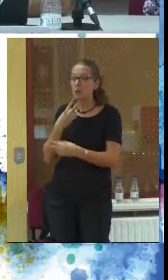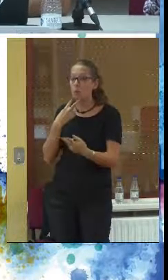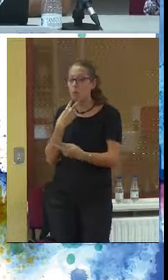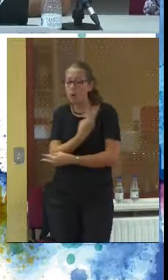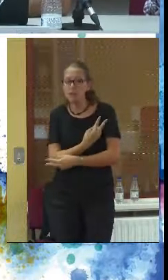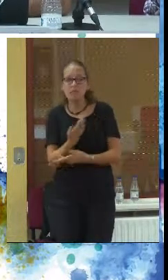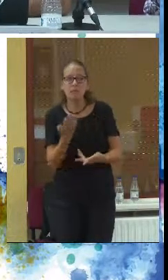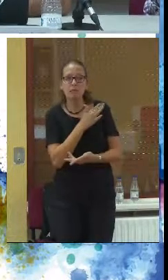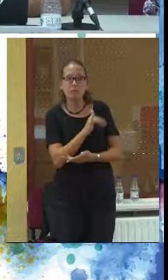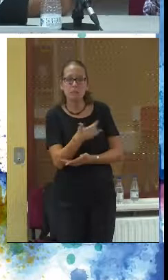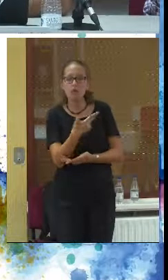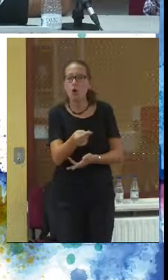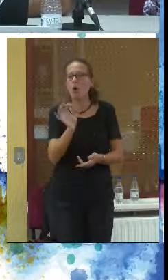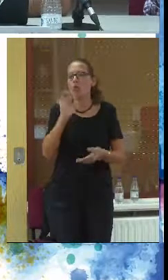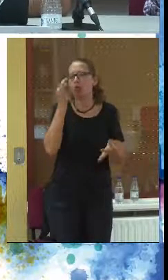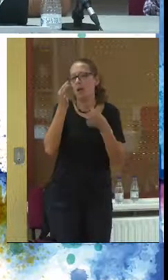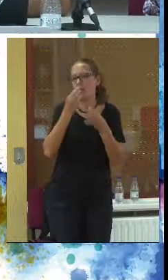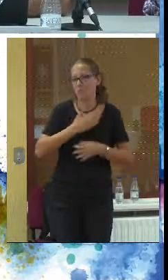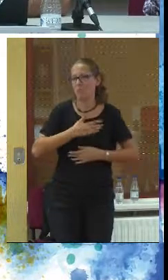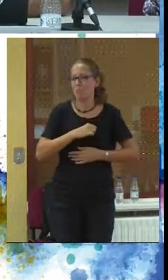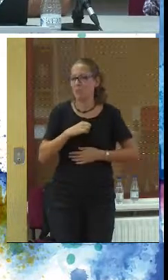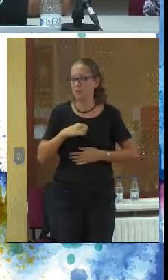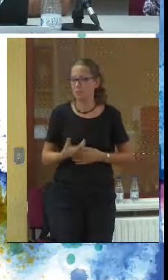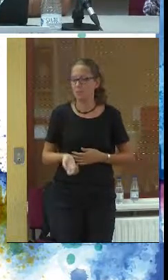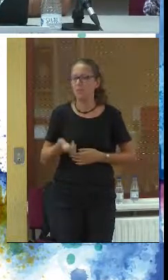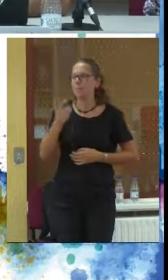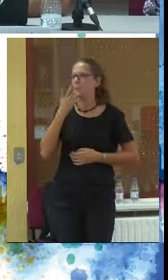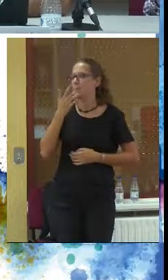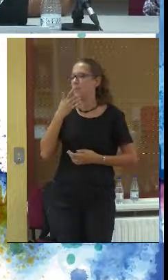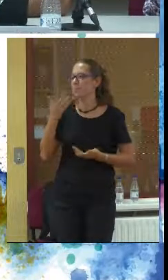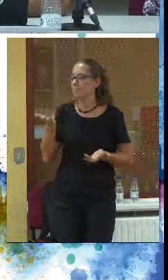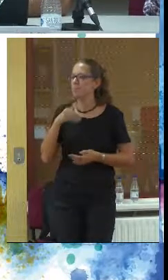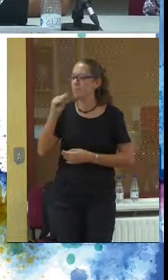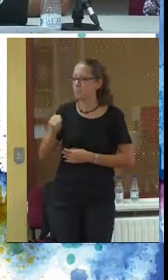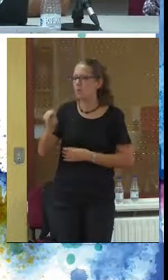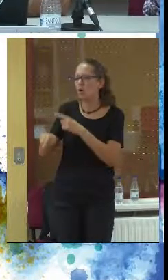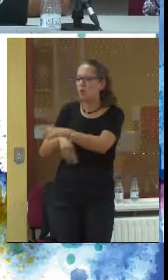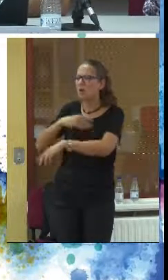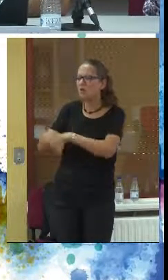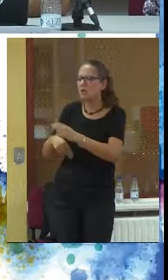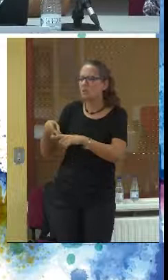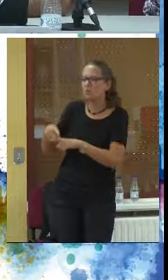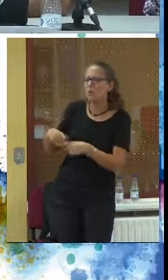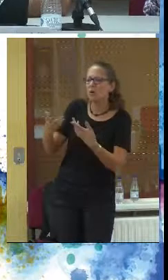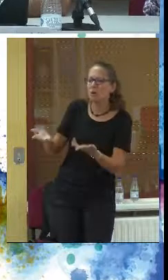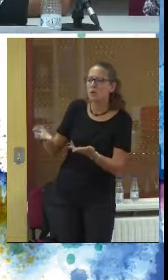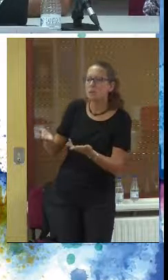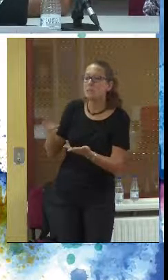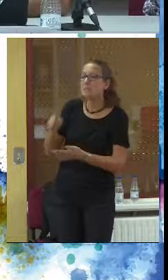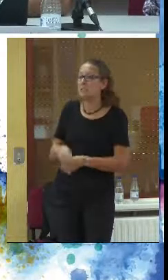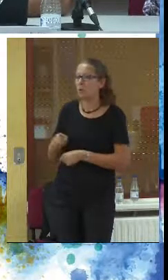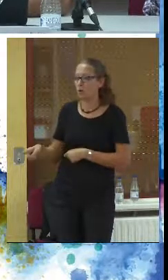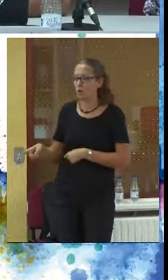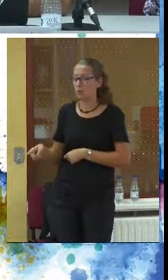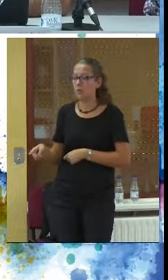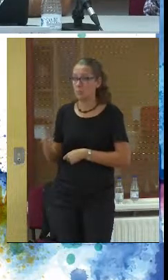simple questions, giving a yes or a no for an answer. Or did you use clam